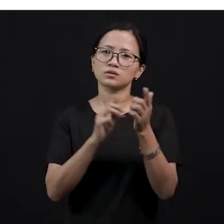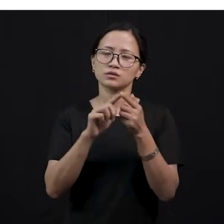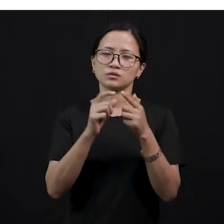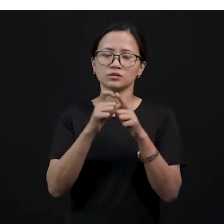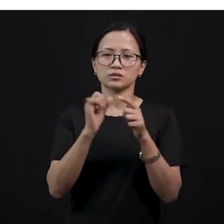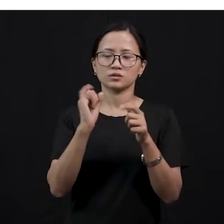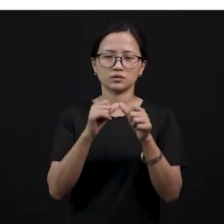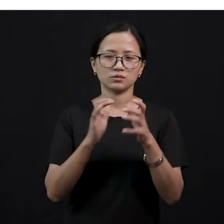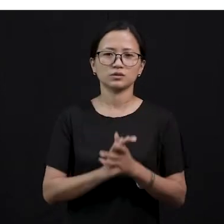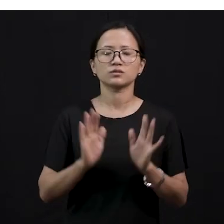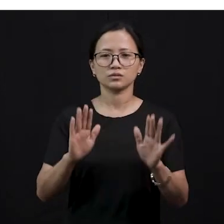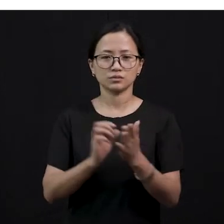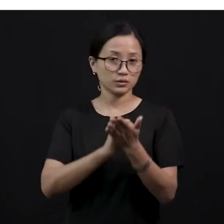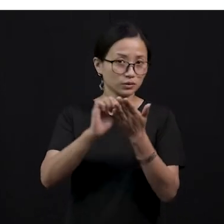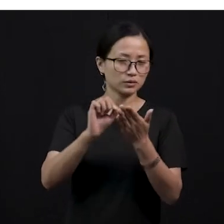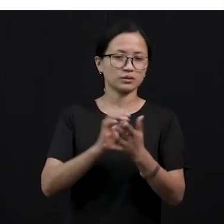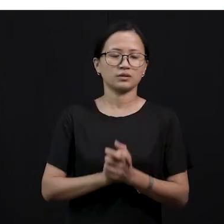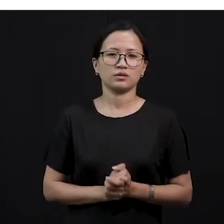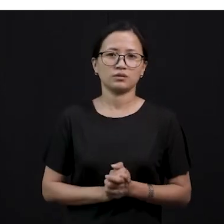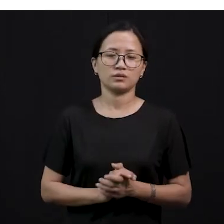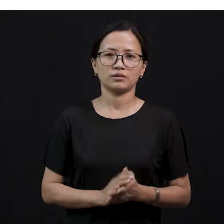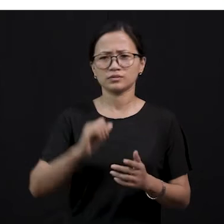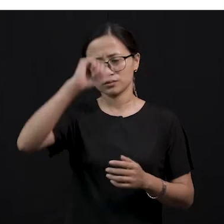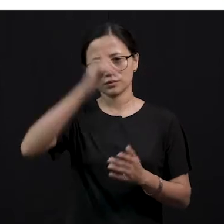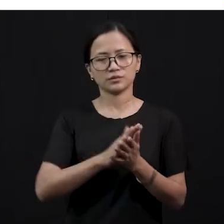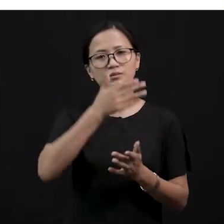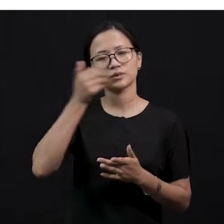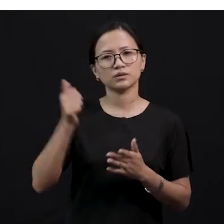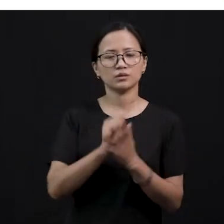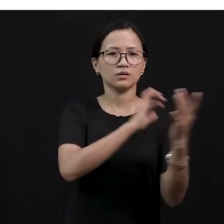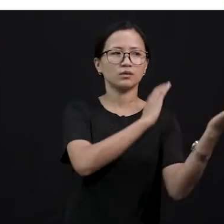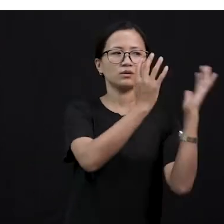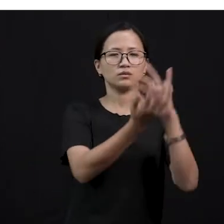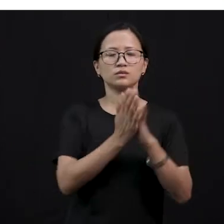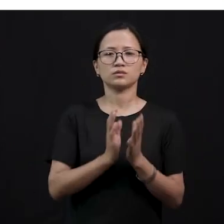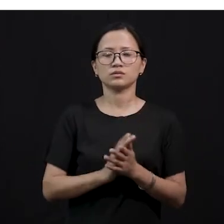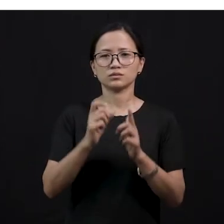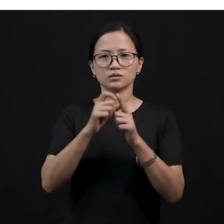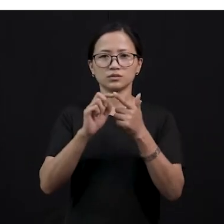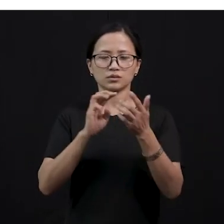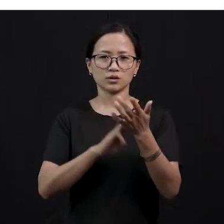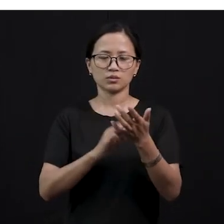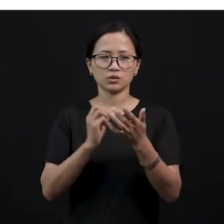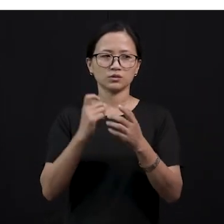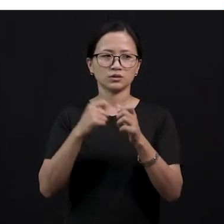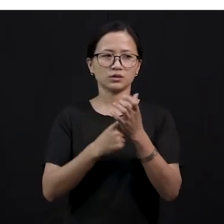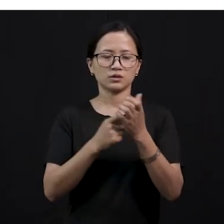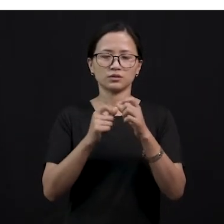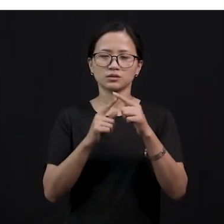supposed to be highlighting. So to make India a better world, to make India a more democratic form of